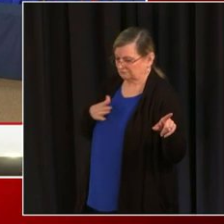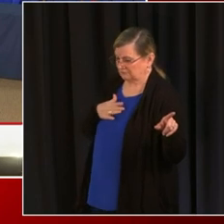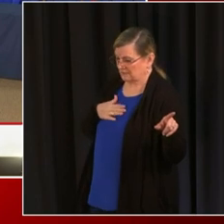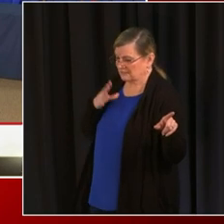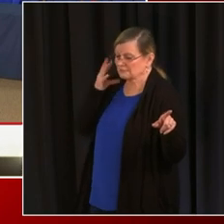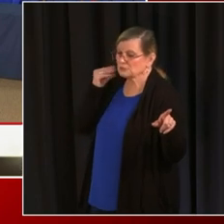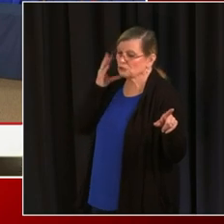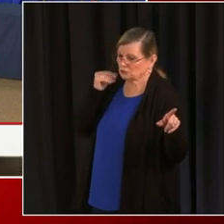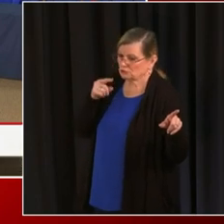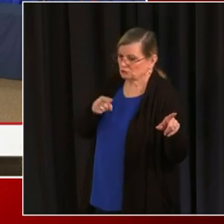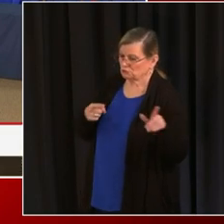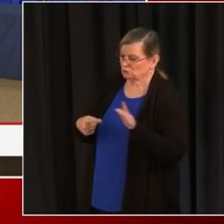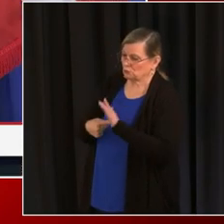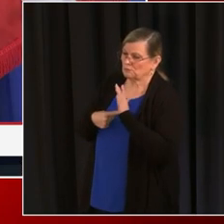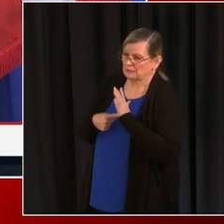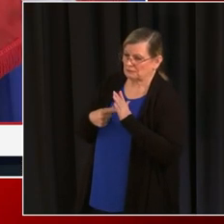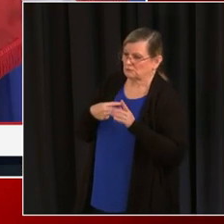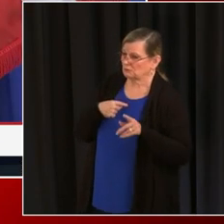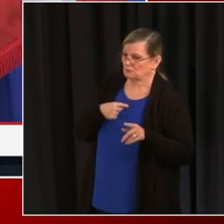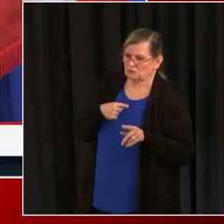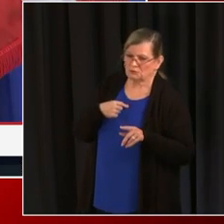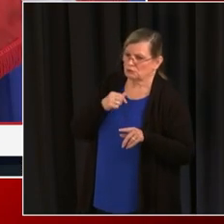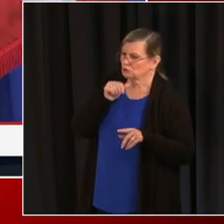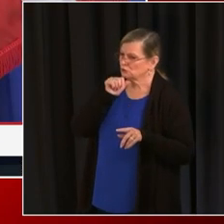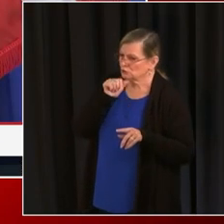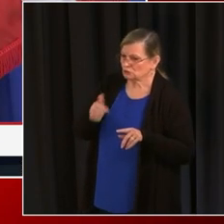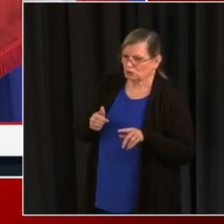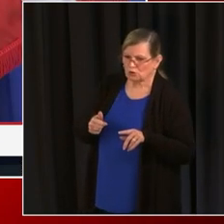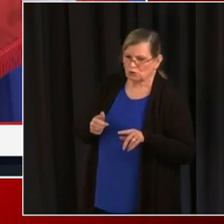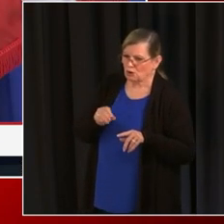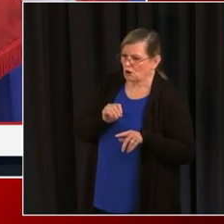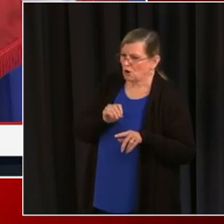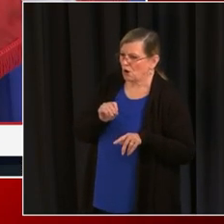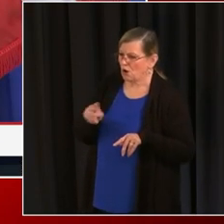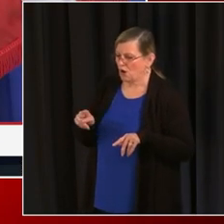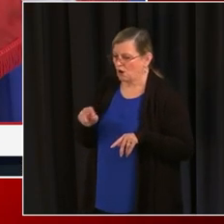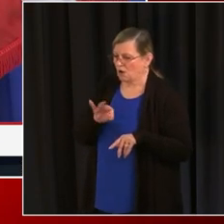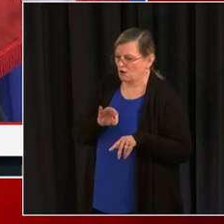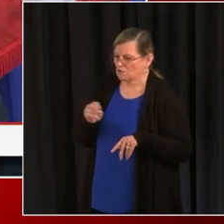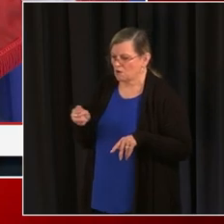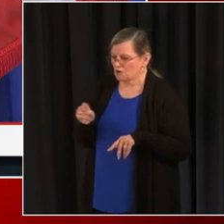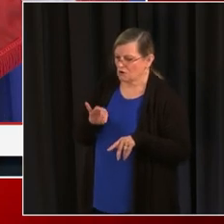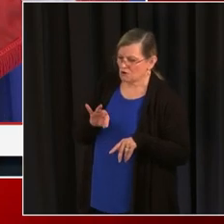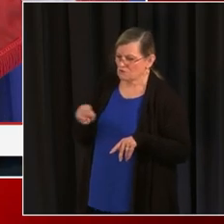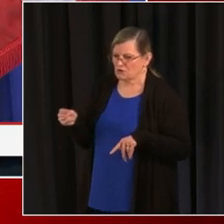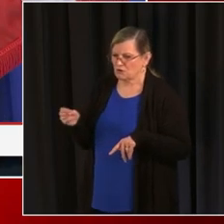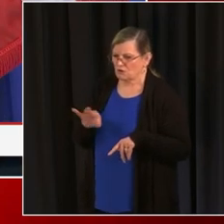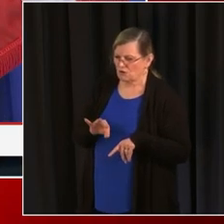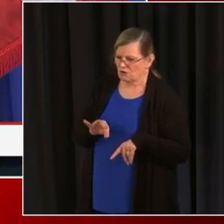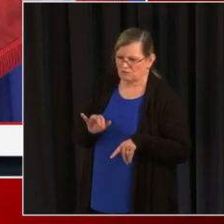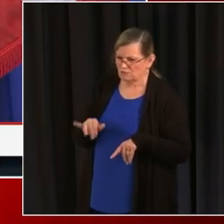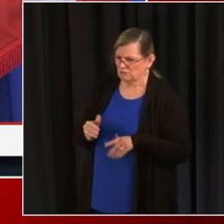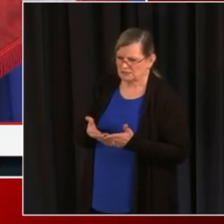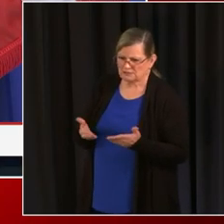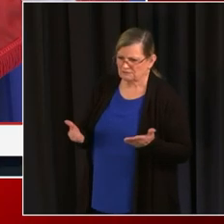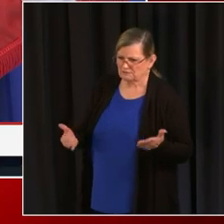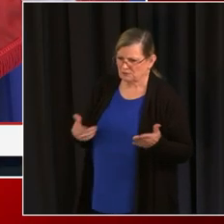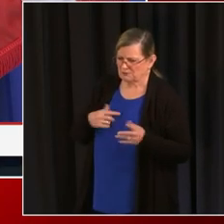experience shows me that you just don't turn on and off activity, right? So we